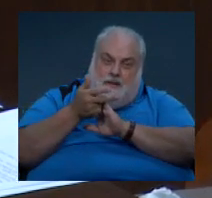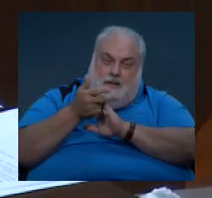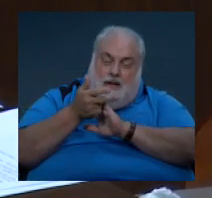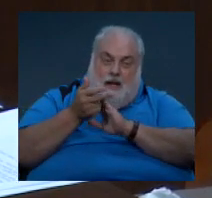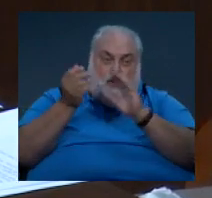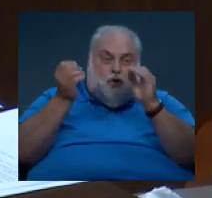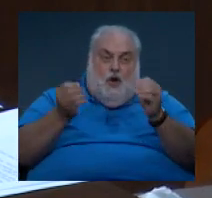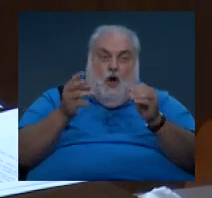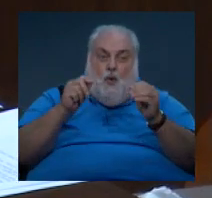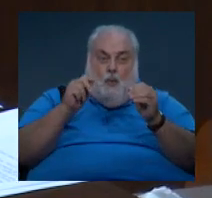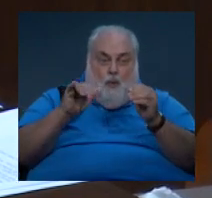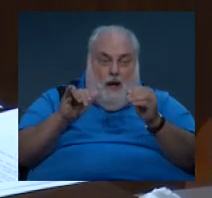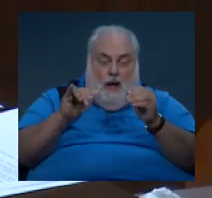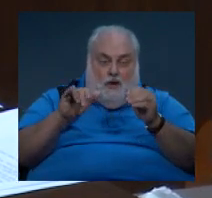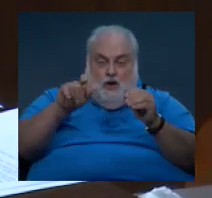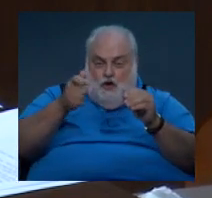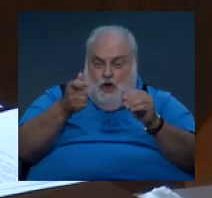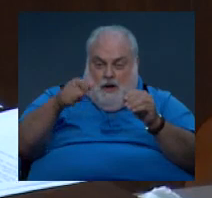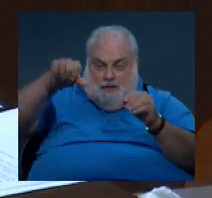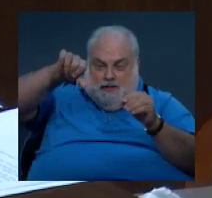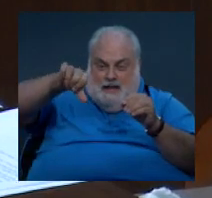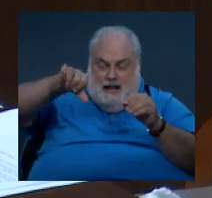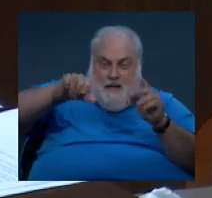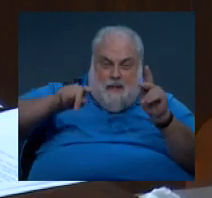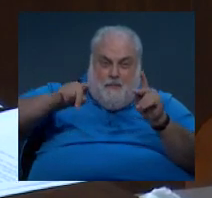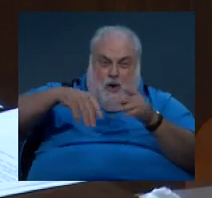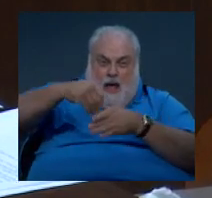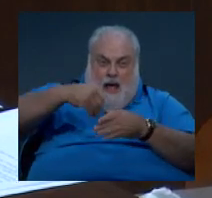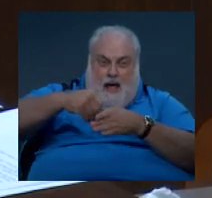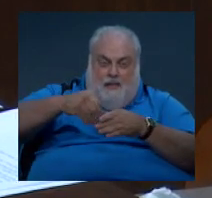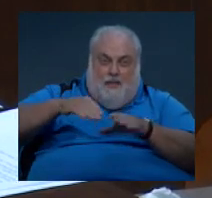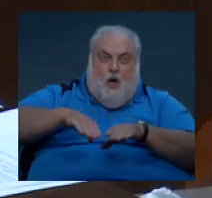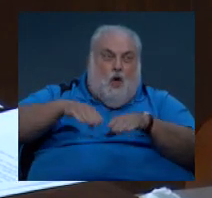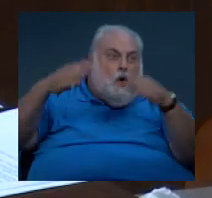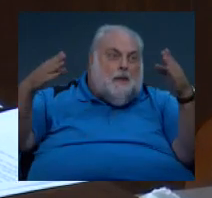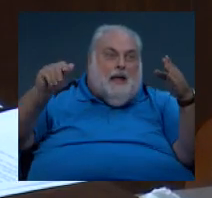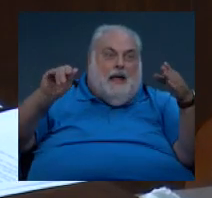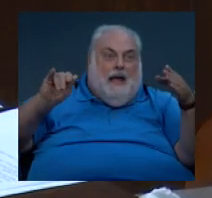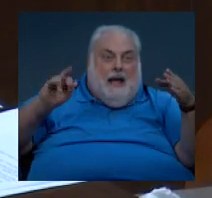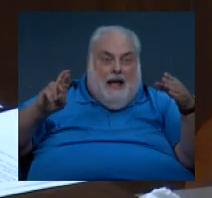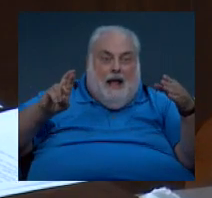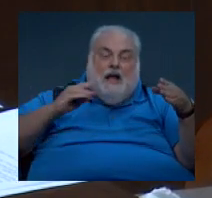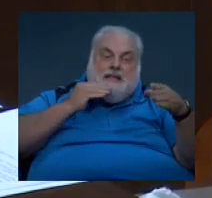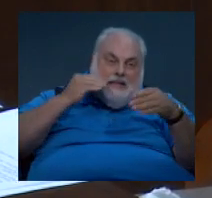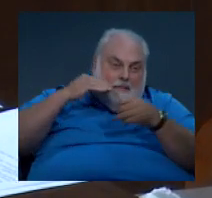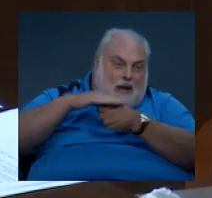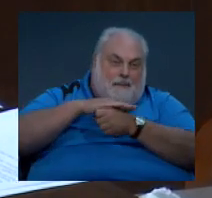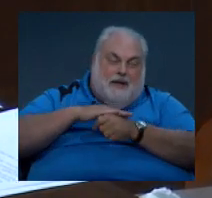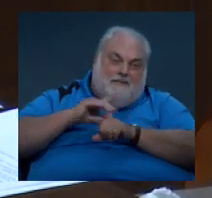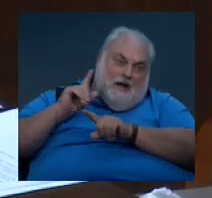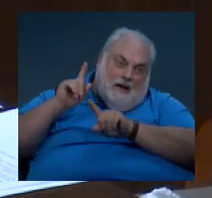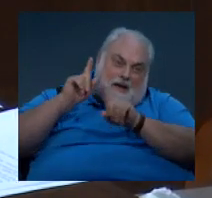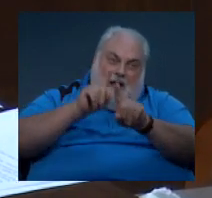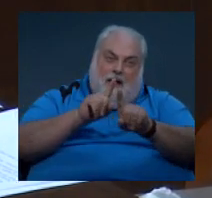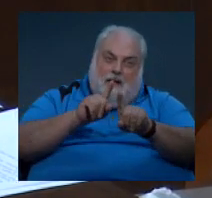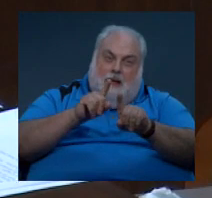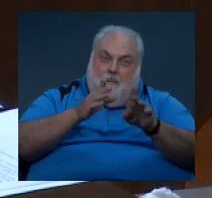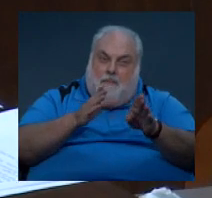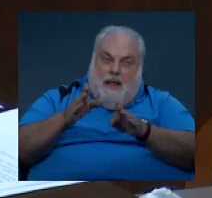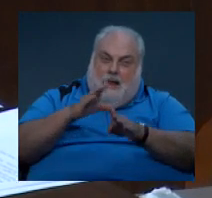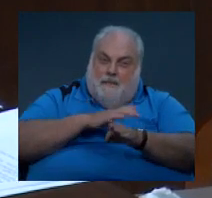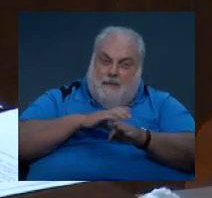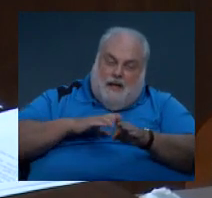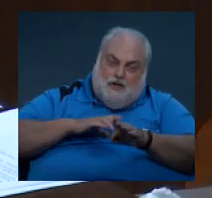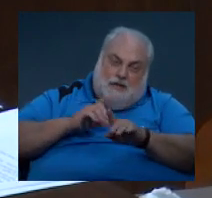And there's no way to, turn it down. It's people out in the open. This neighborhood has been to the Planning Commission 3 or 4 times. They've